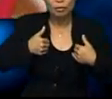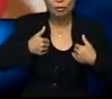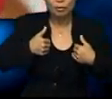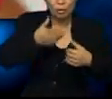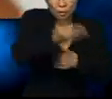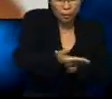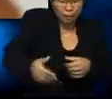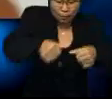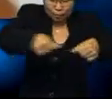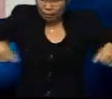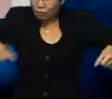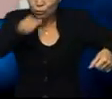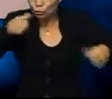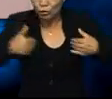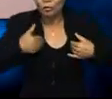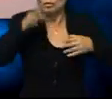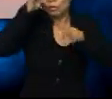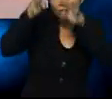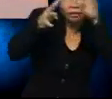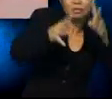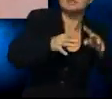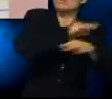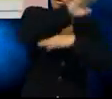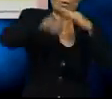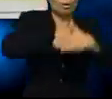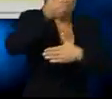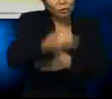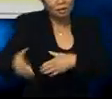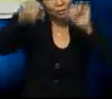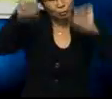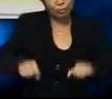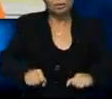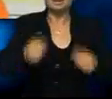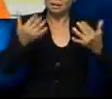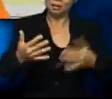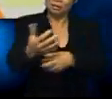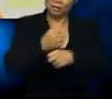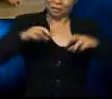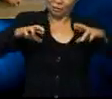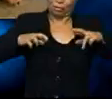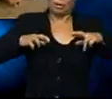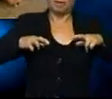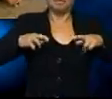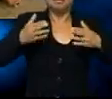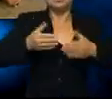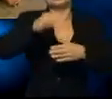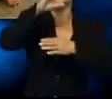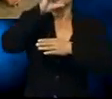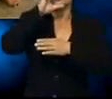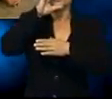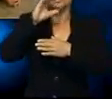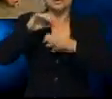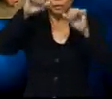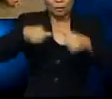you don't have proper measuring tools. As long as you're creative, anything is possible. Let's take a break and have some